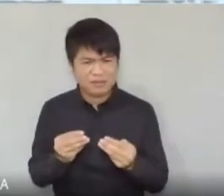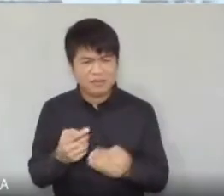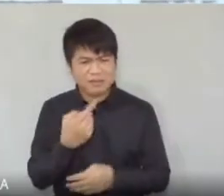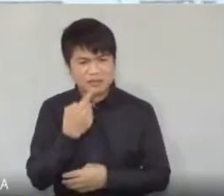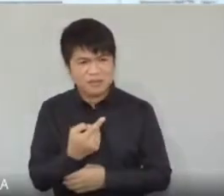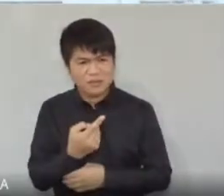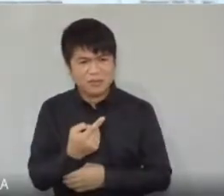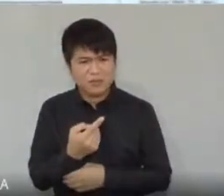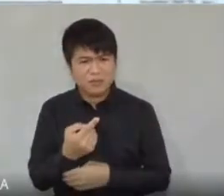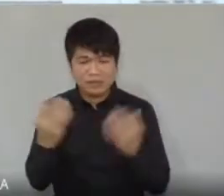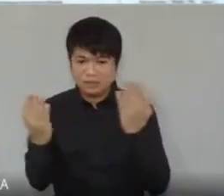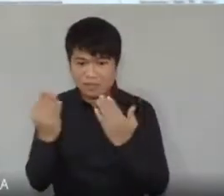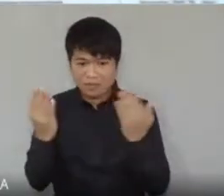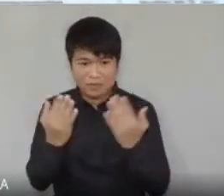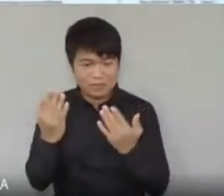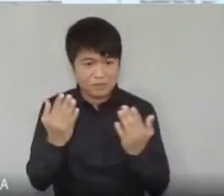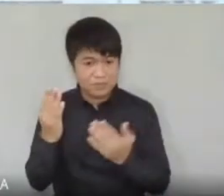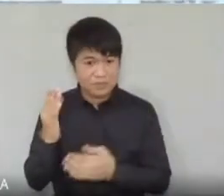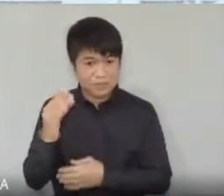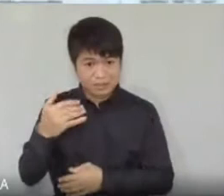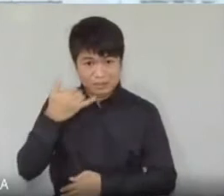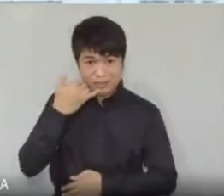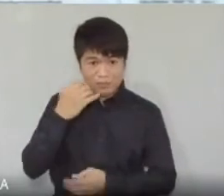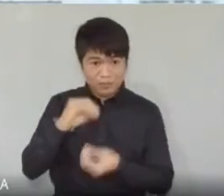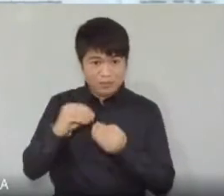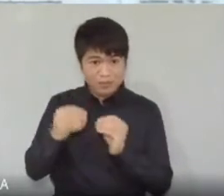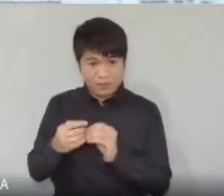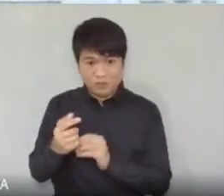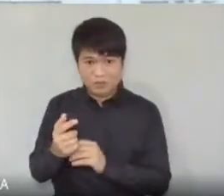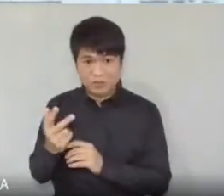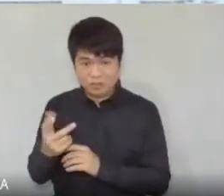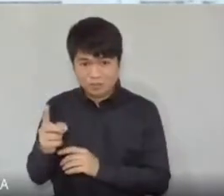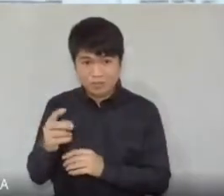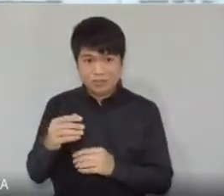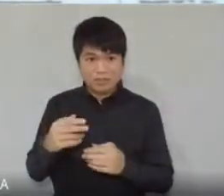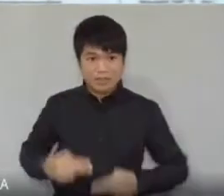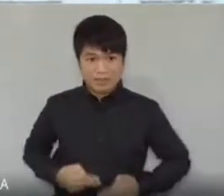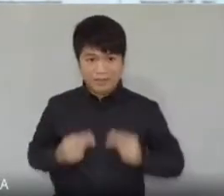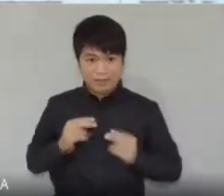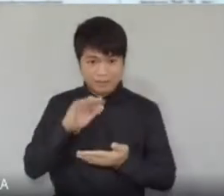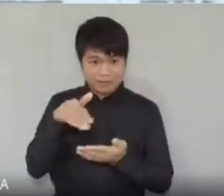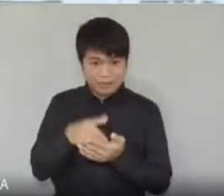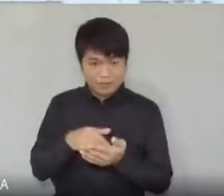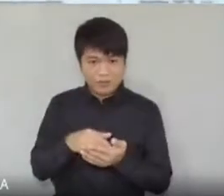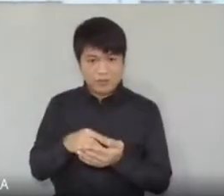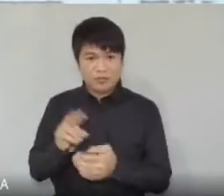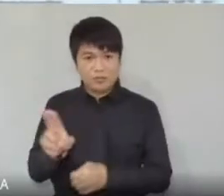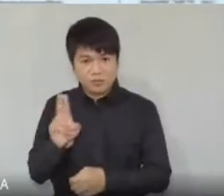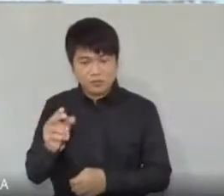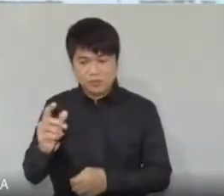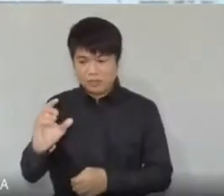the loads are free for the use of the health centers. Medicines are